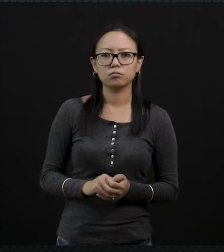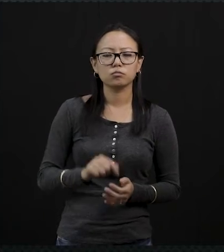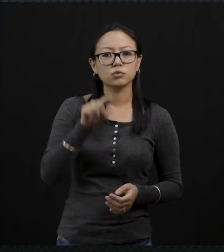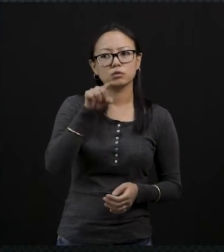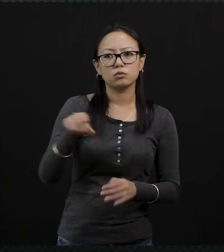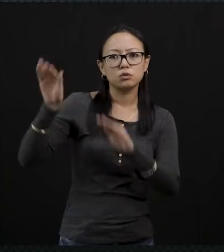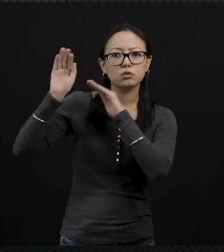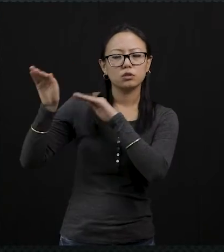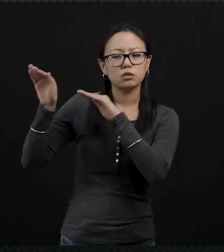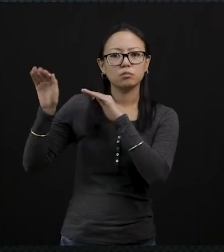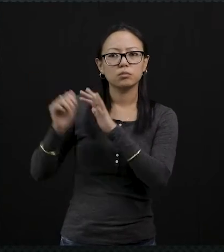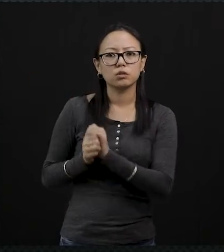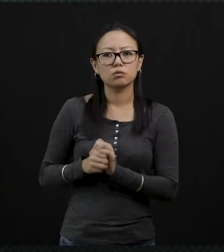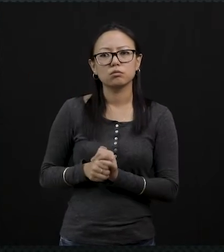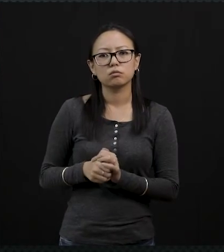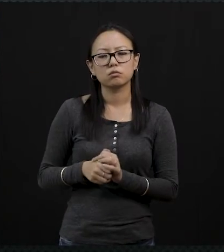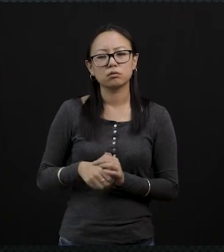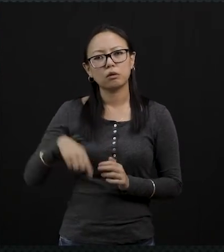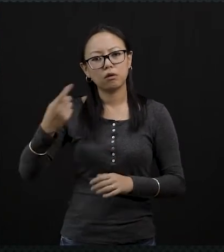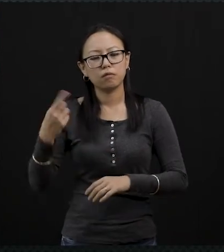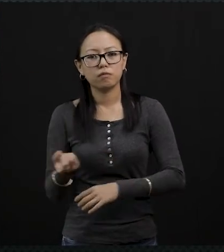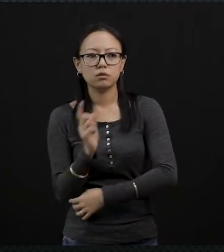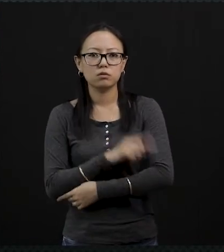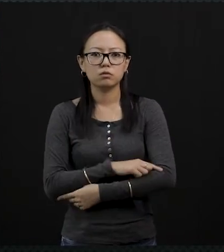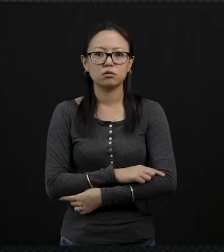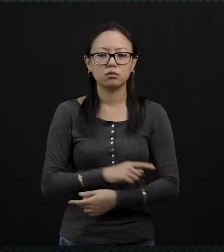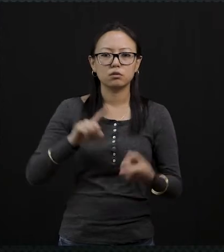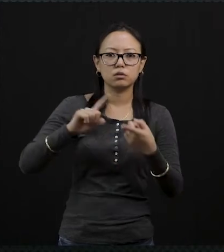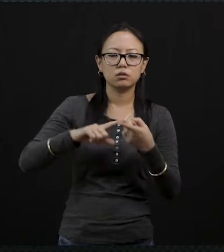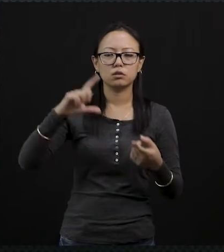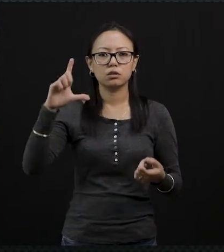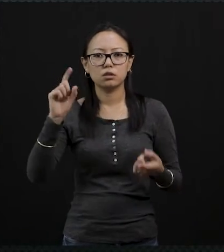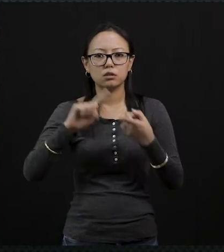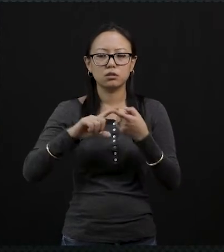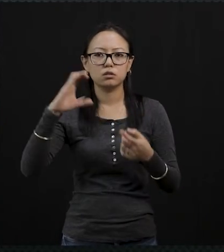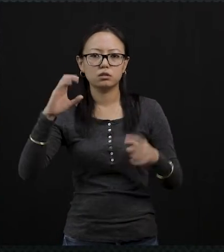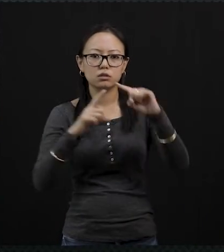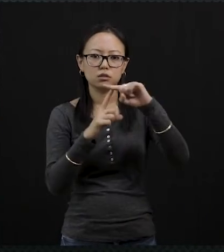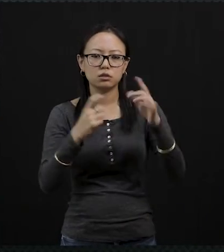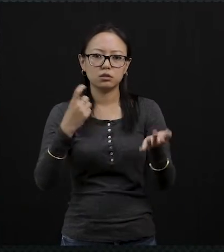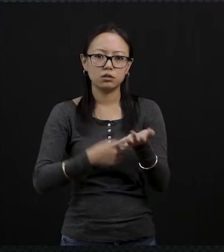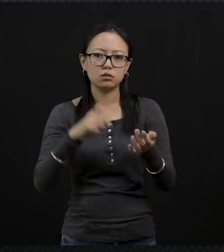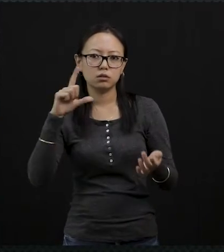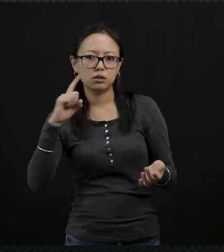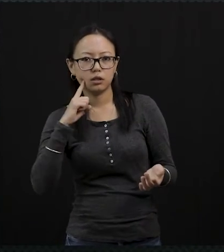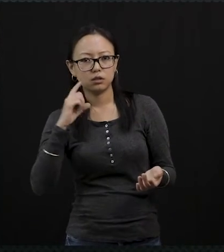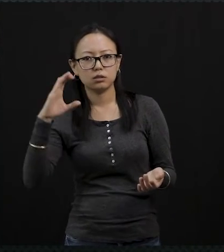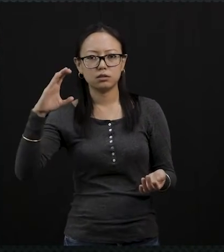TV to your refrigerator or your parent's cell phone or anything,